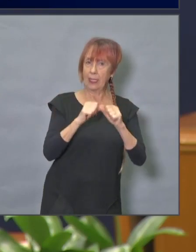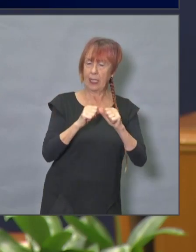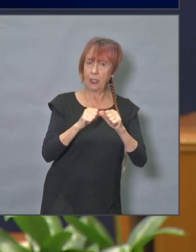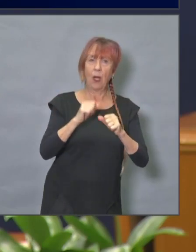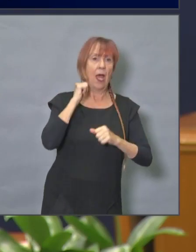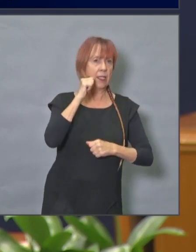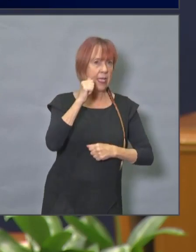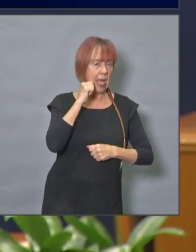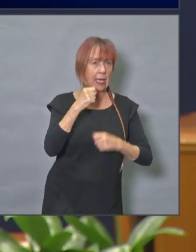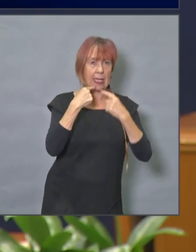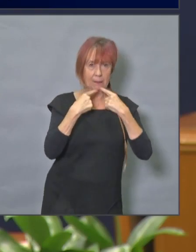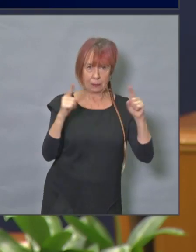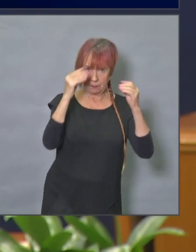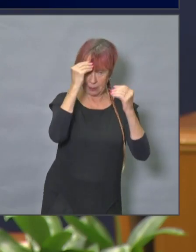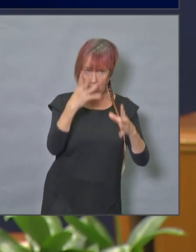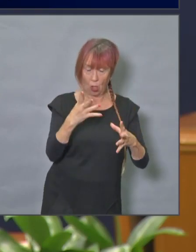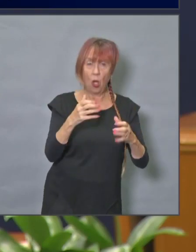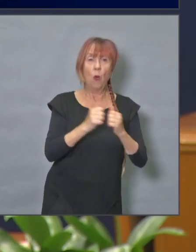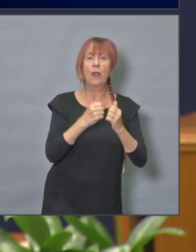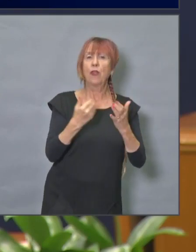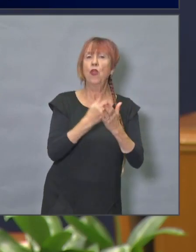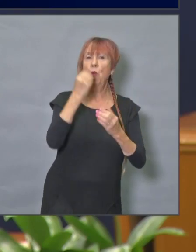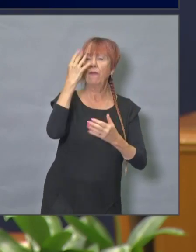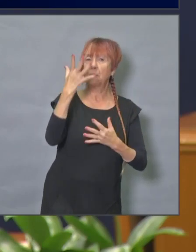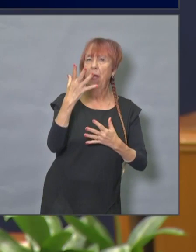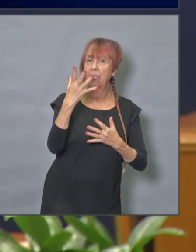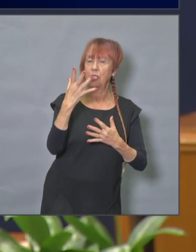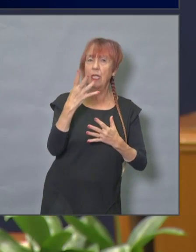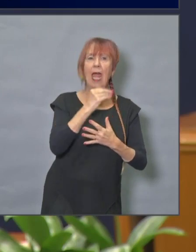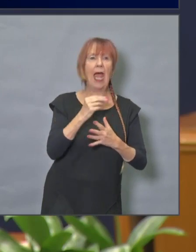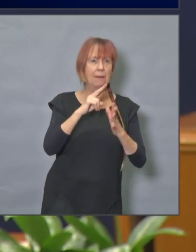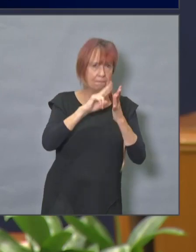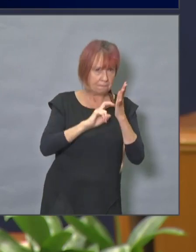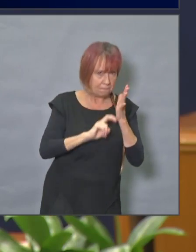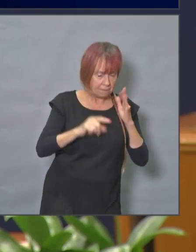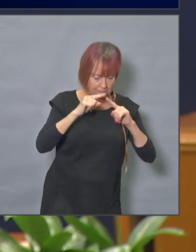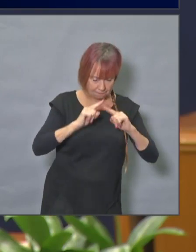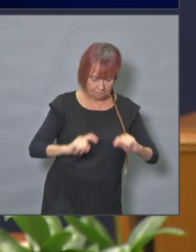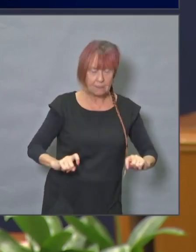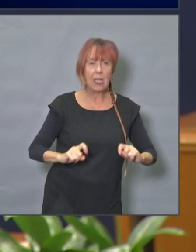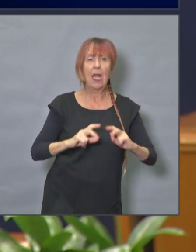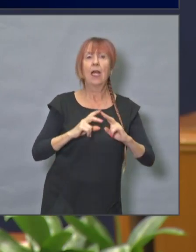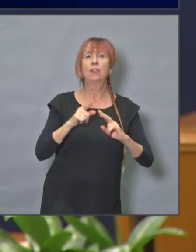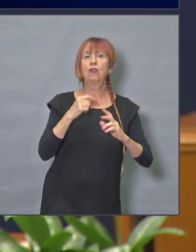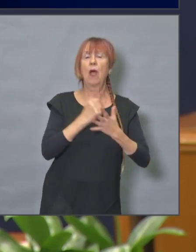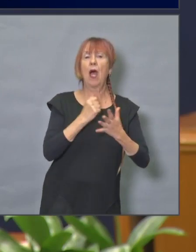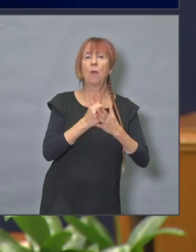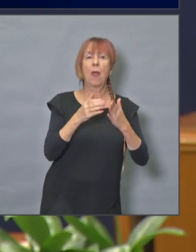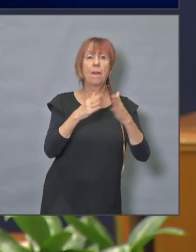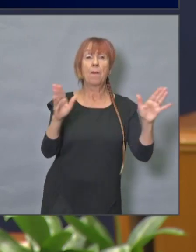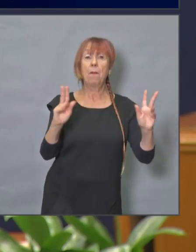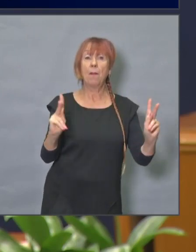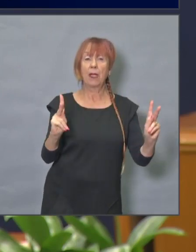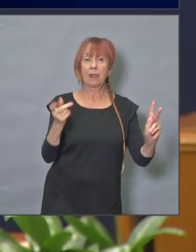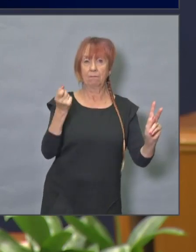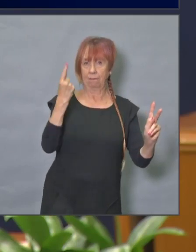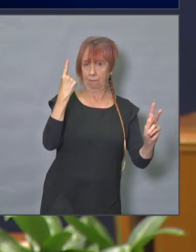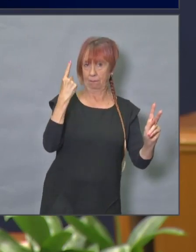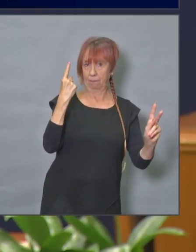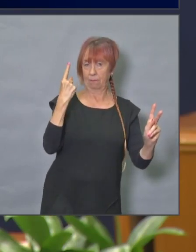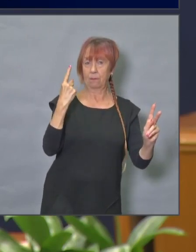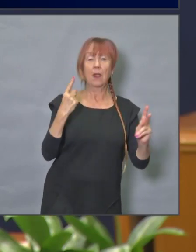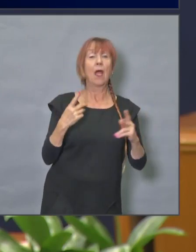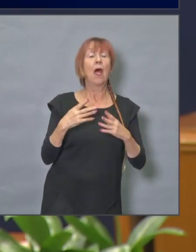updates and key data points, as well as insights to help keep our public informed. Public Health will schedule